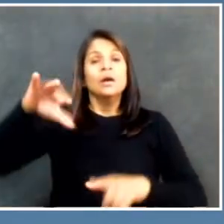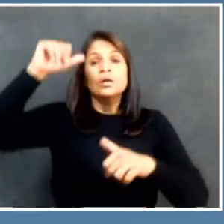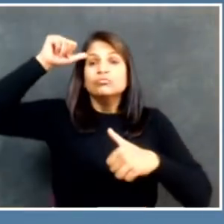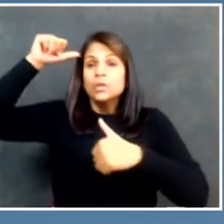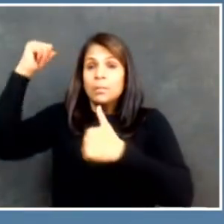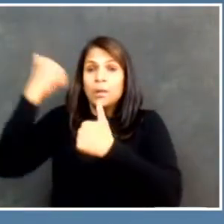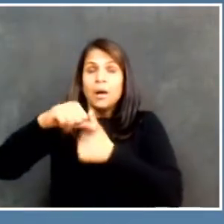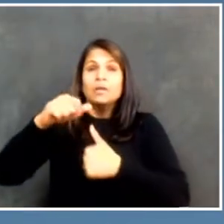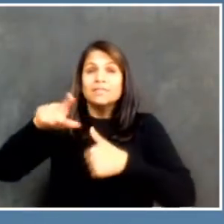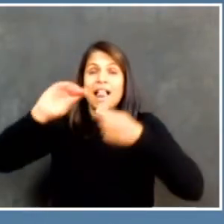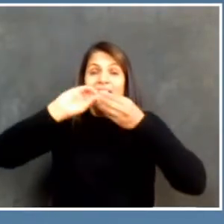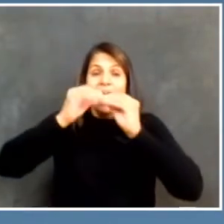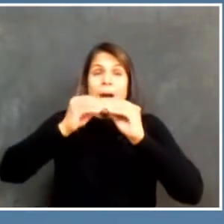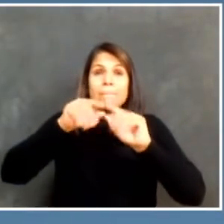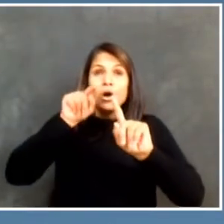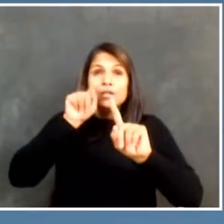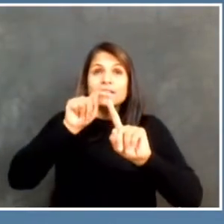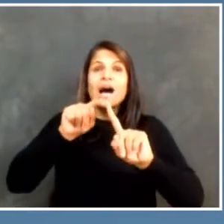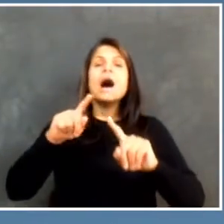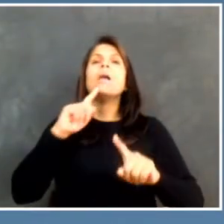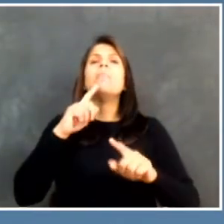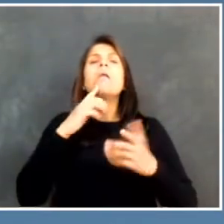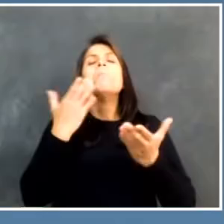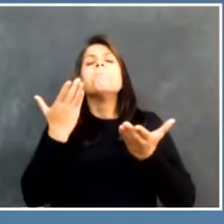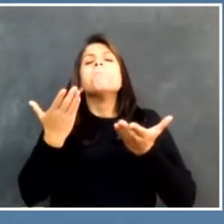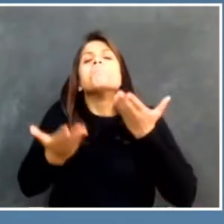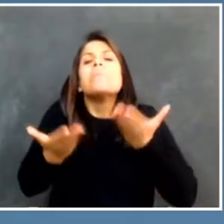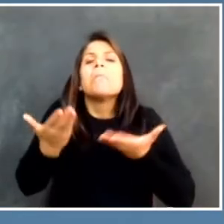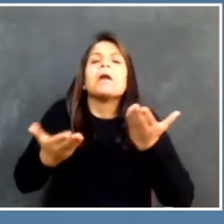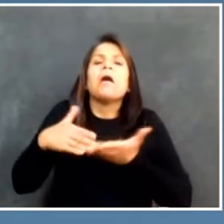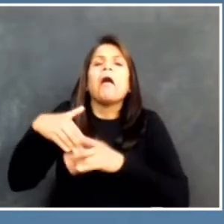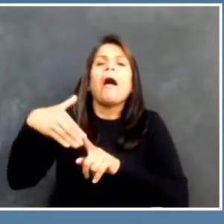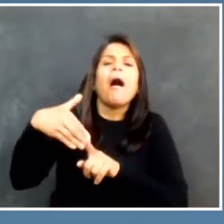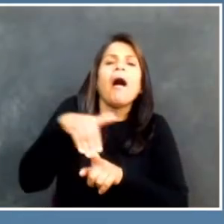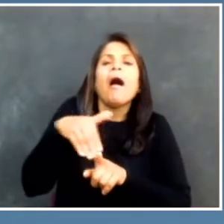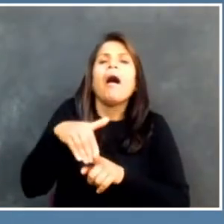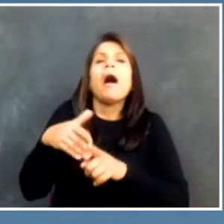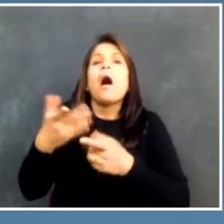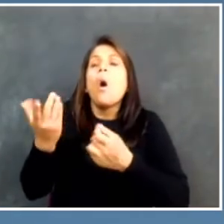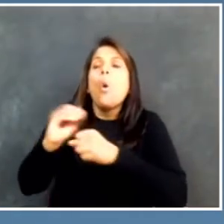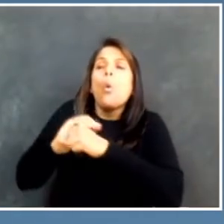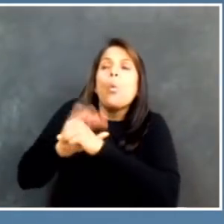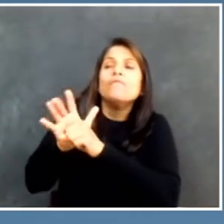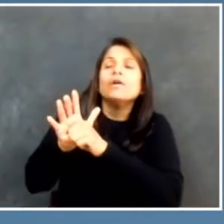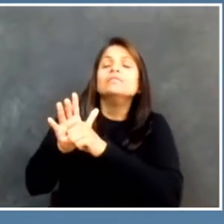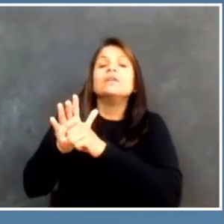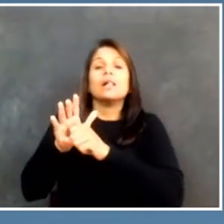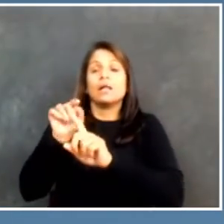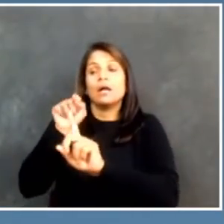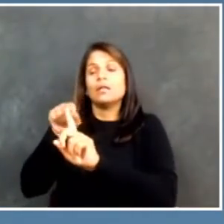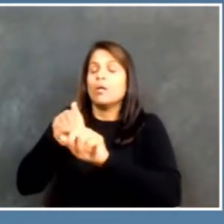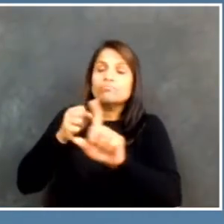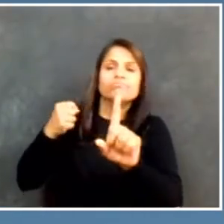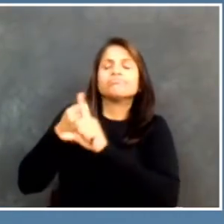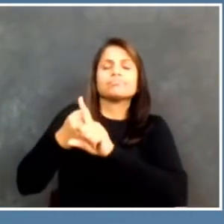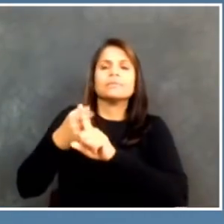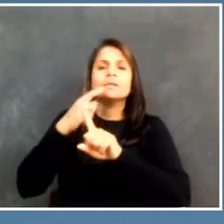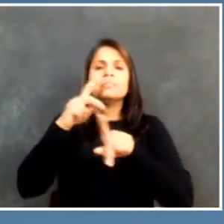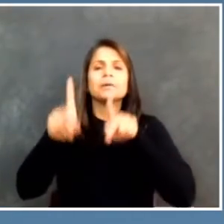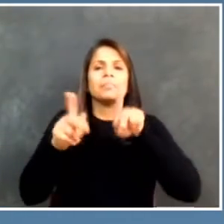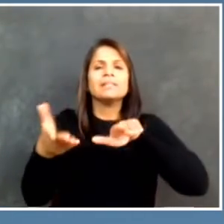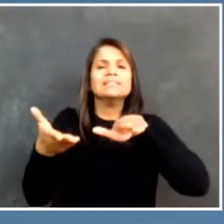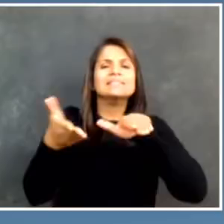from the perspective of individuals overall who died in hospitals, you'll see that the vast majority